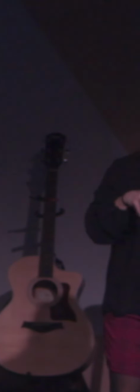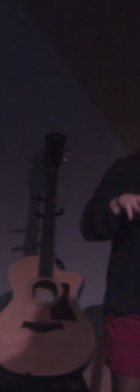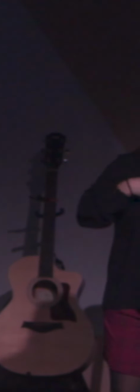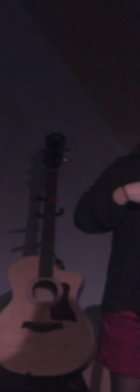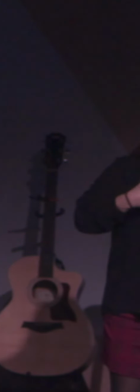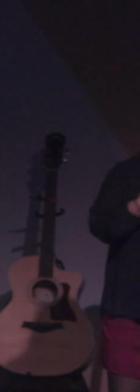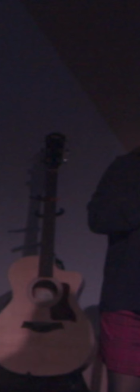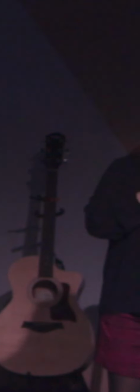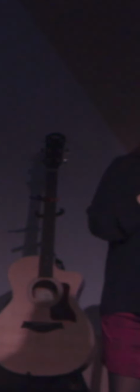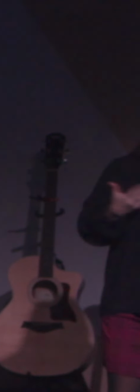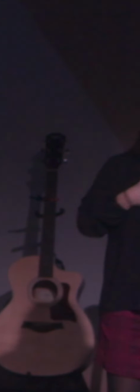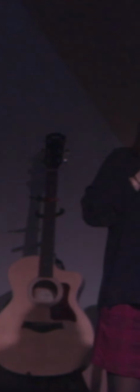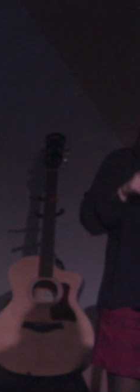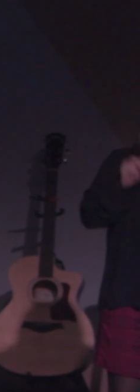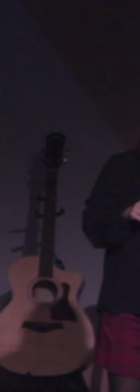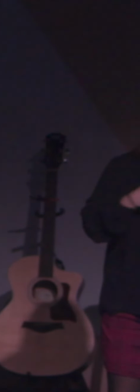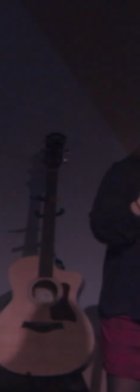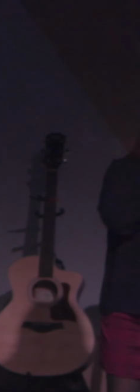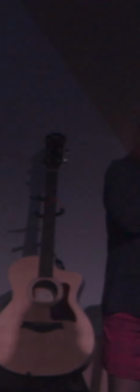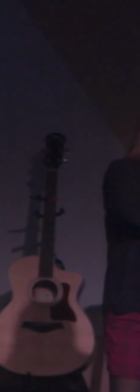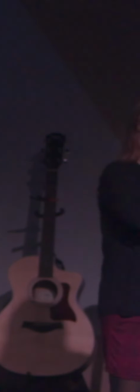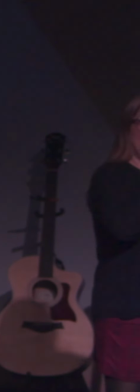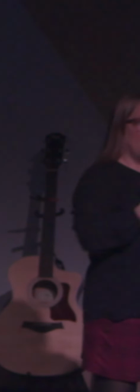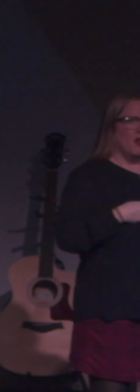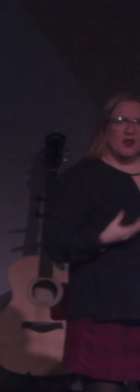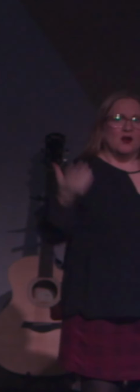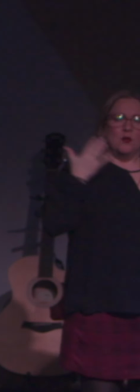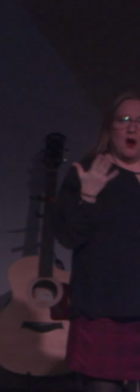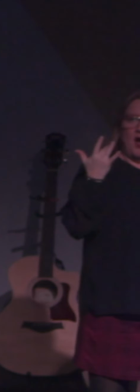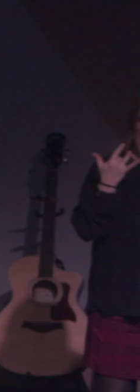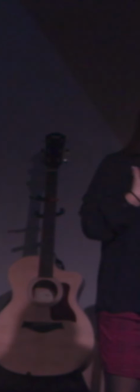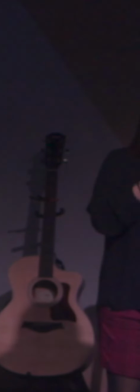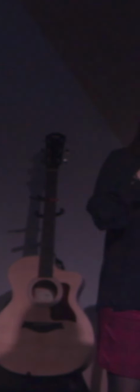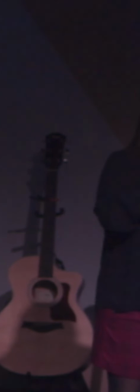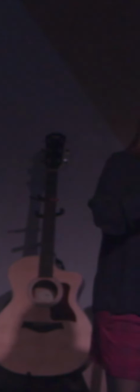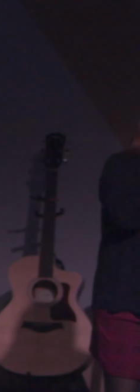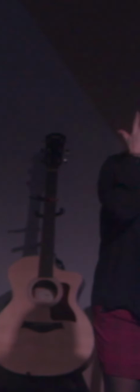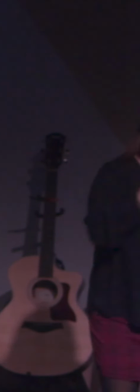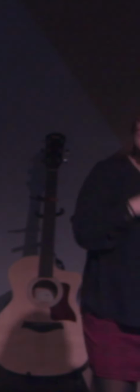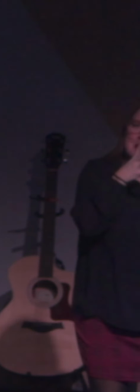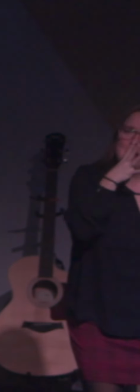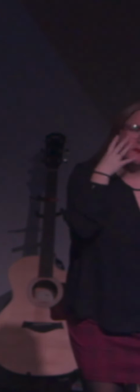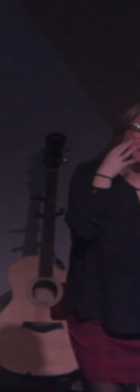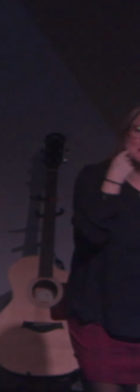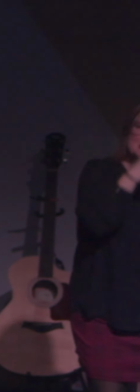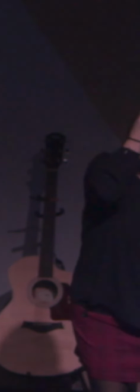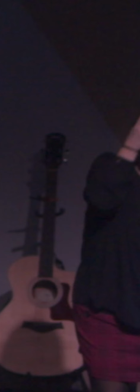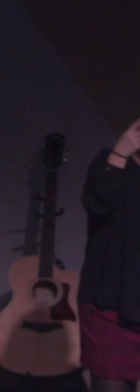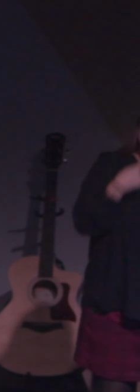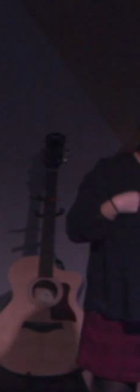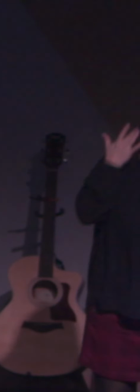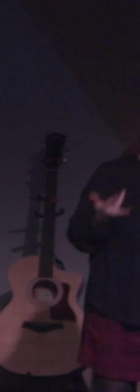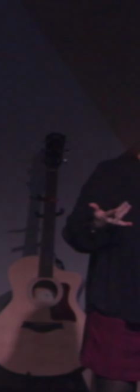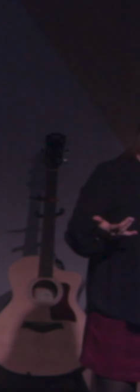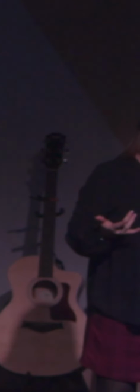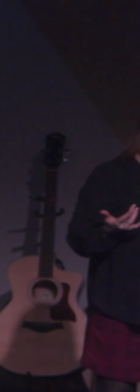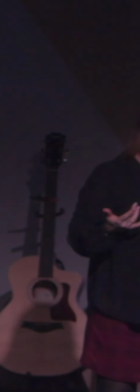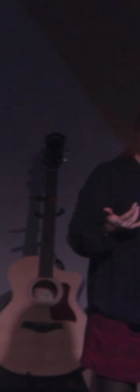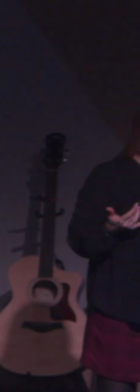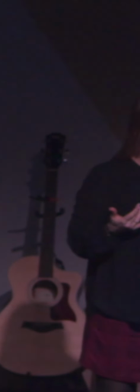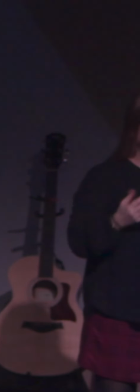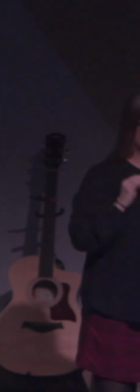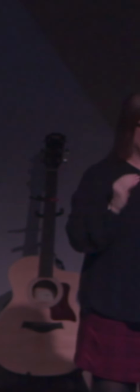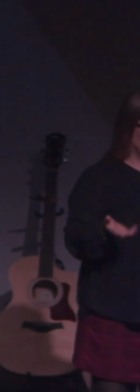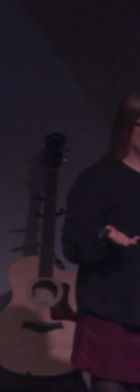the blame for things I didn't do that I had no control over? Why? Why is my mom going through this? You tell me why.